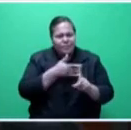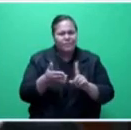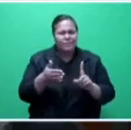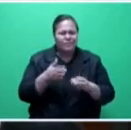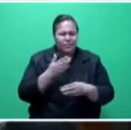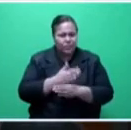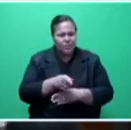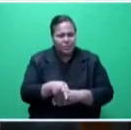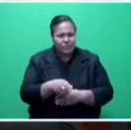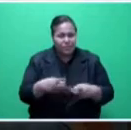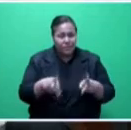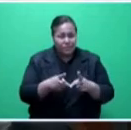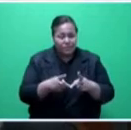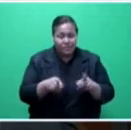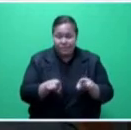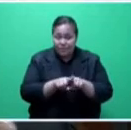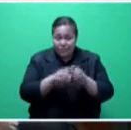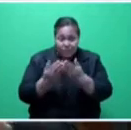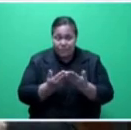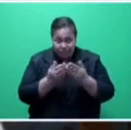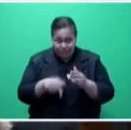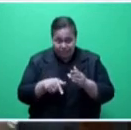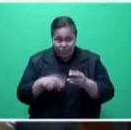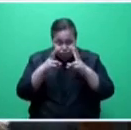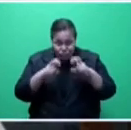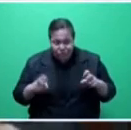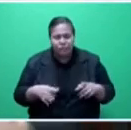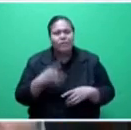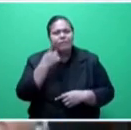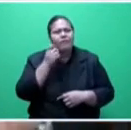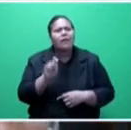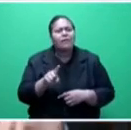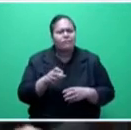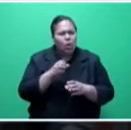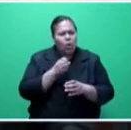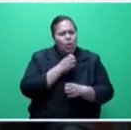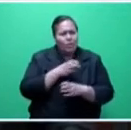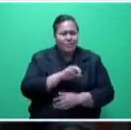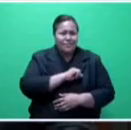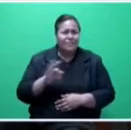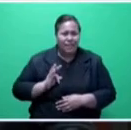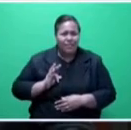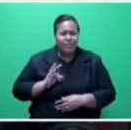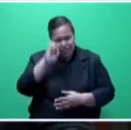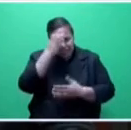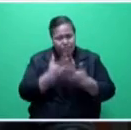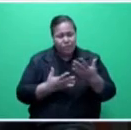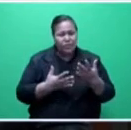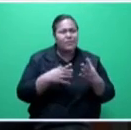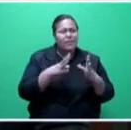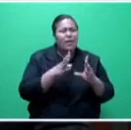same study made findings on employees who have experienced domestic and sexual violence outside of the